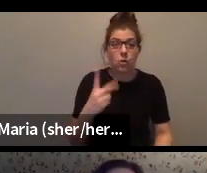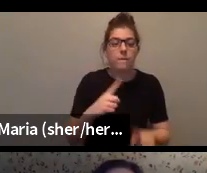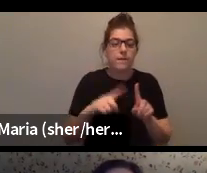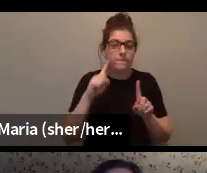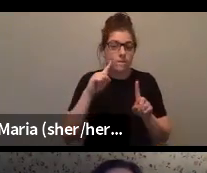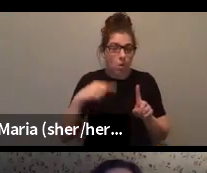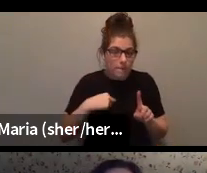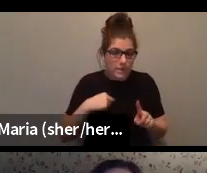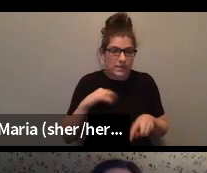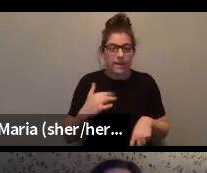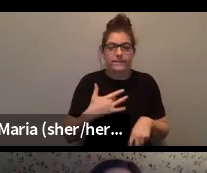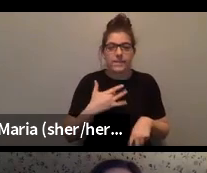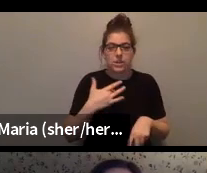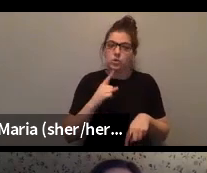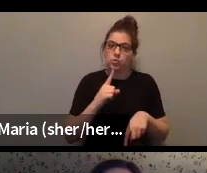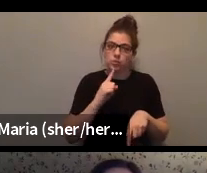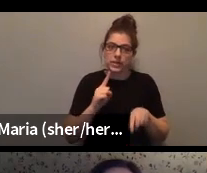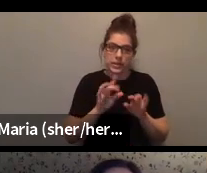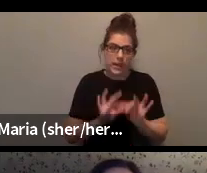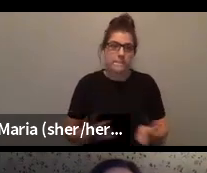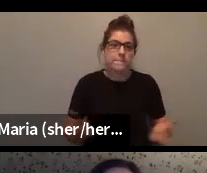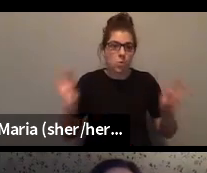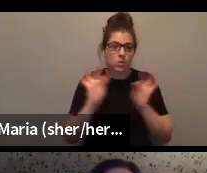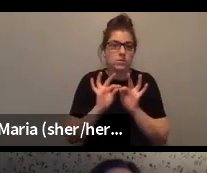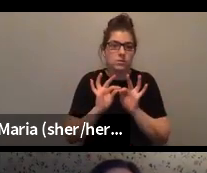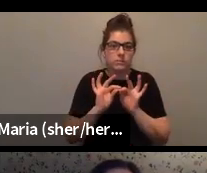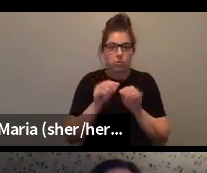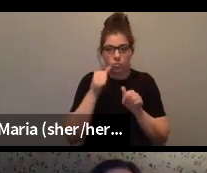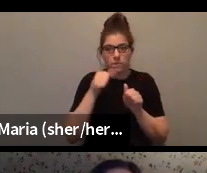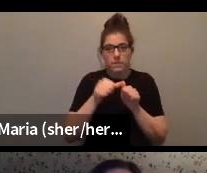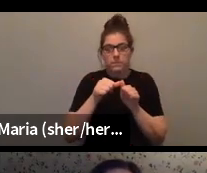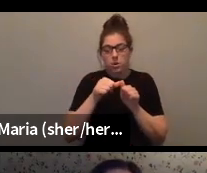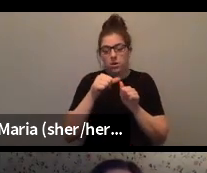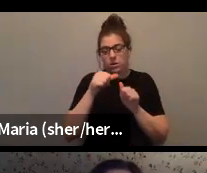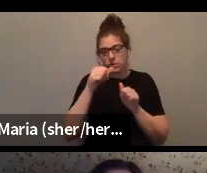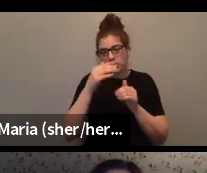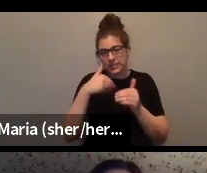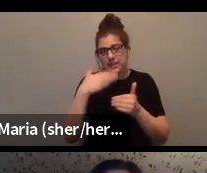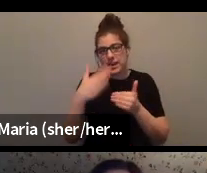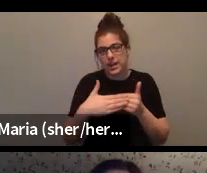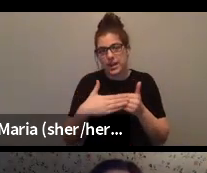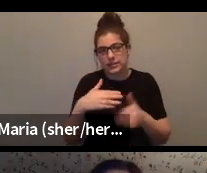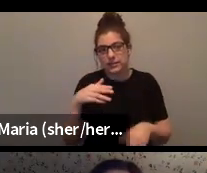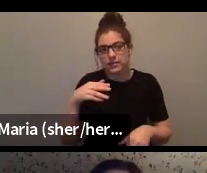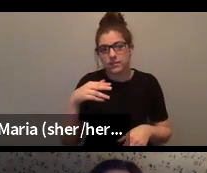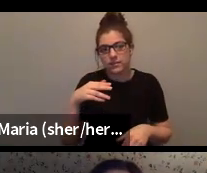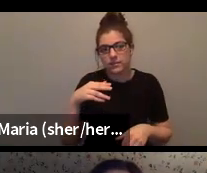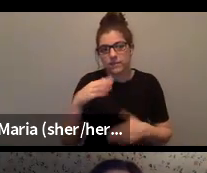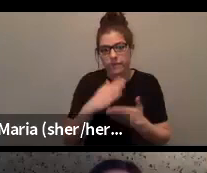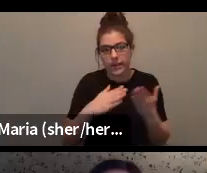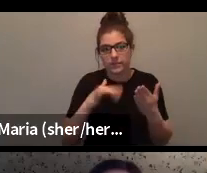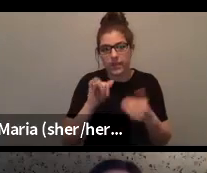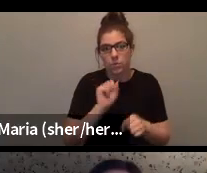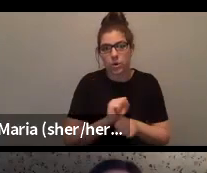super important to be top of mind as we go into the next phase of the work.